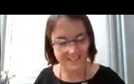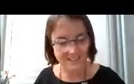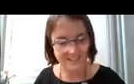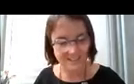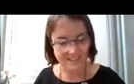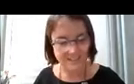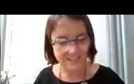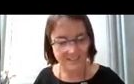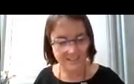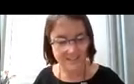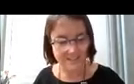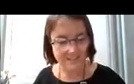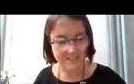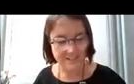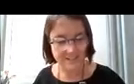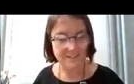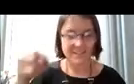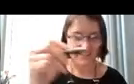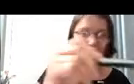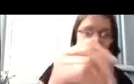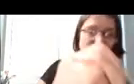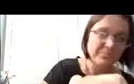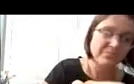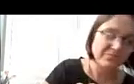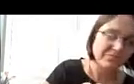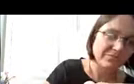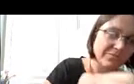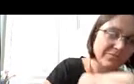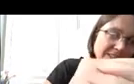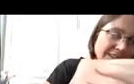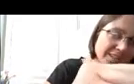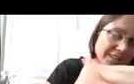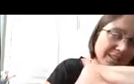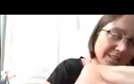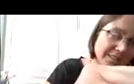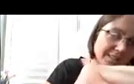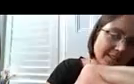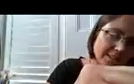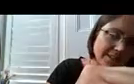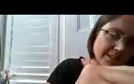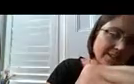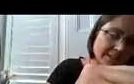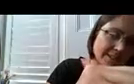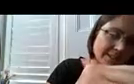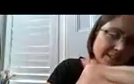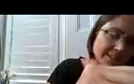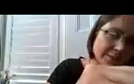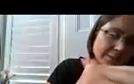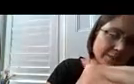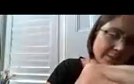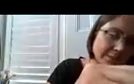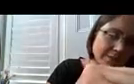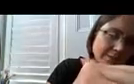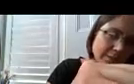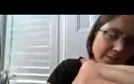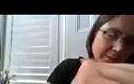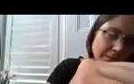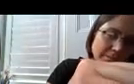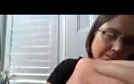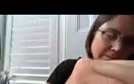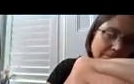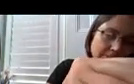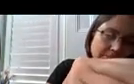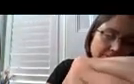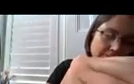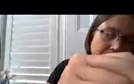Because the world is a bit different at the moment because of the COVID pandemic. So we need to know what's changed